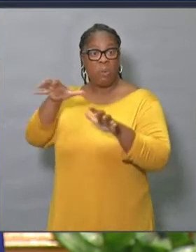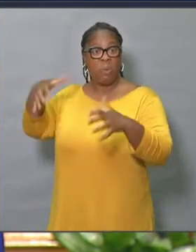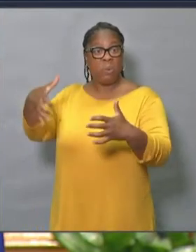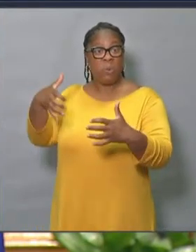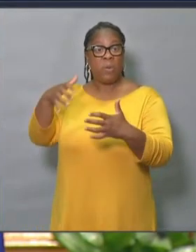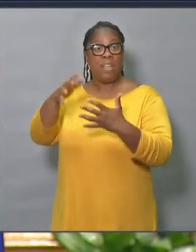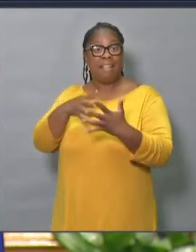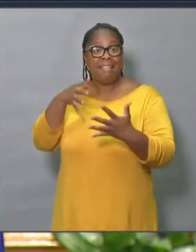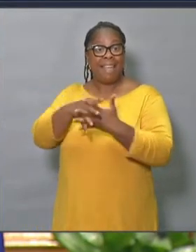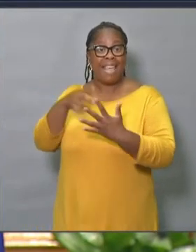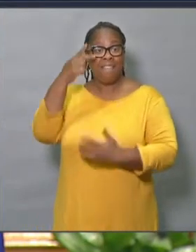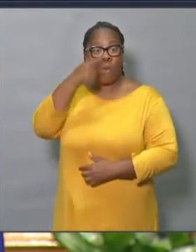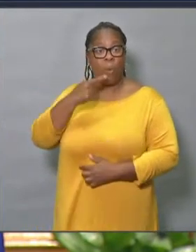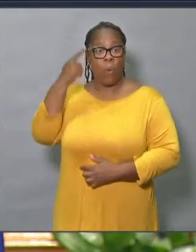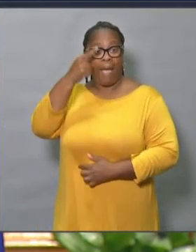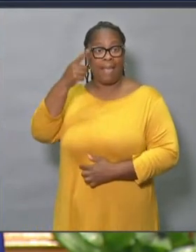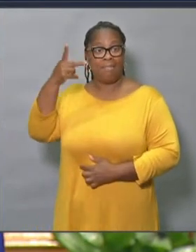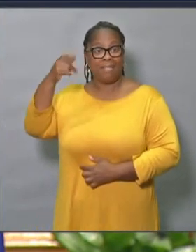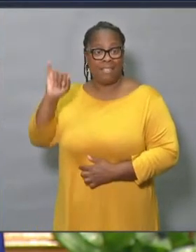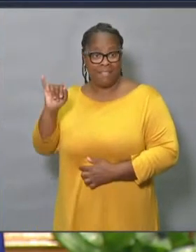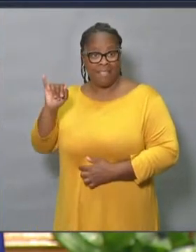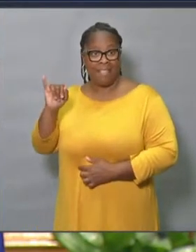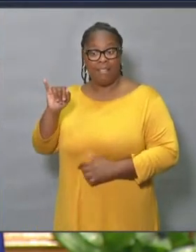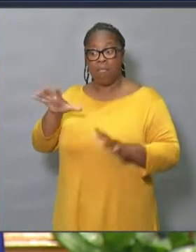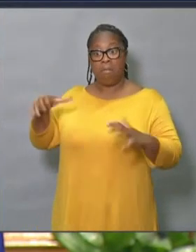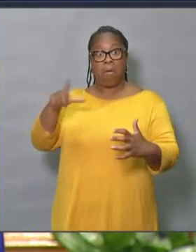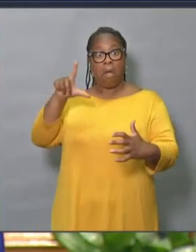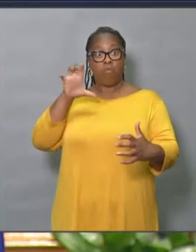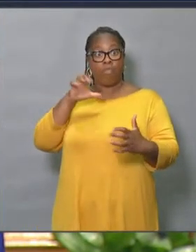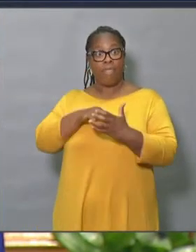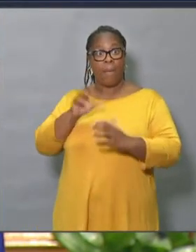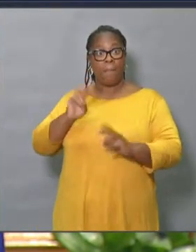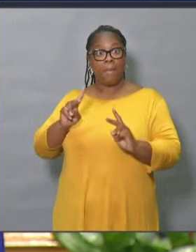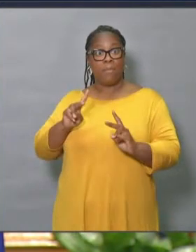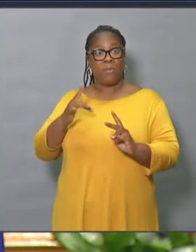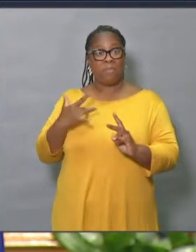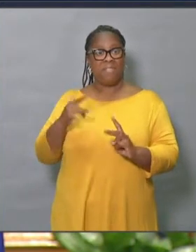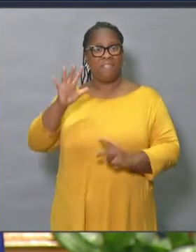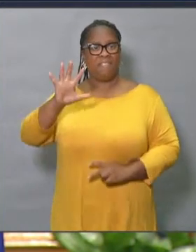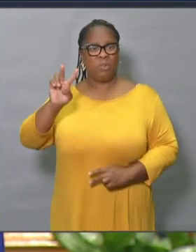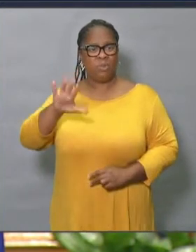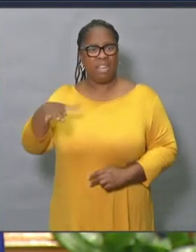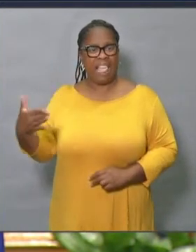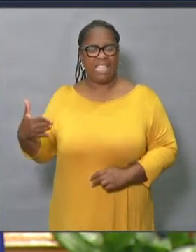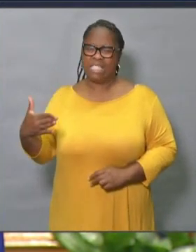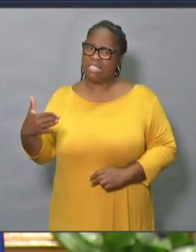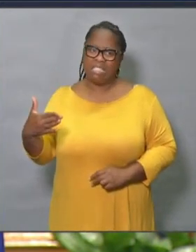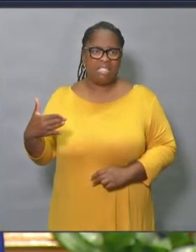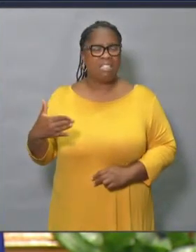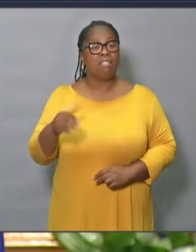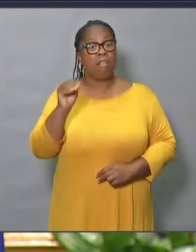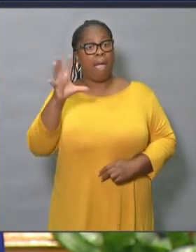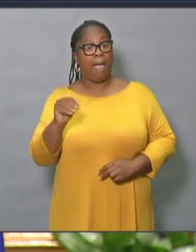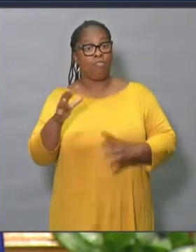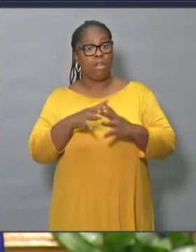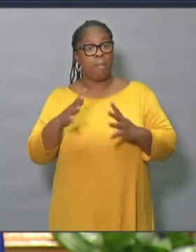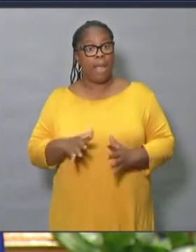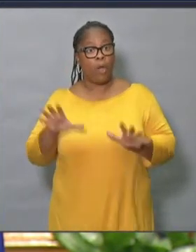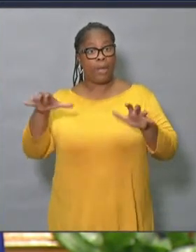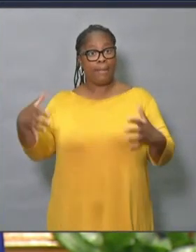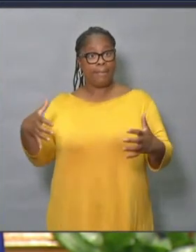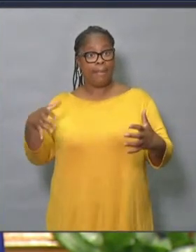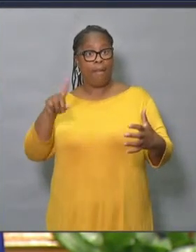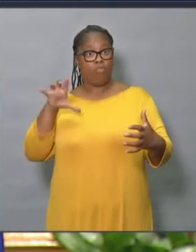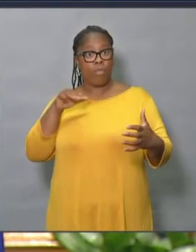per 100,000, 52 deaths per 100,000 people. And among African Americans, the death rate is